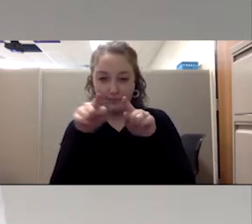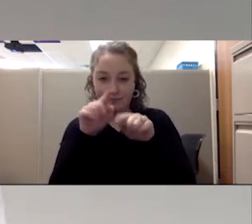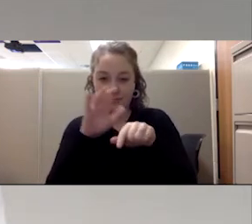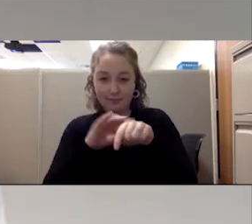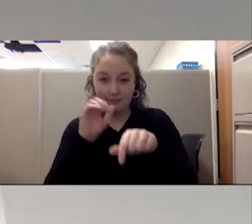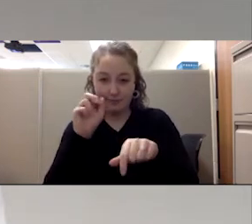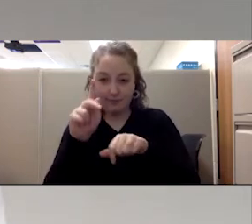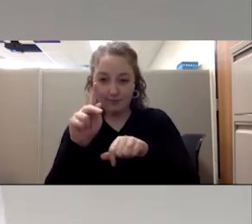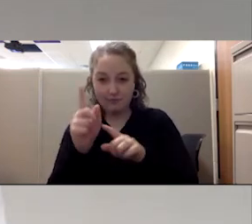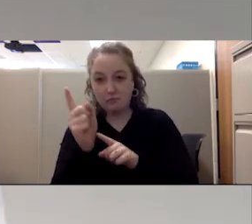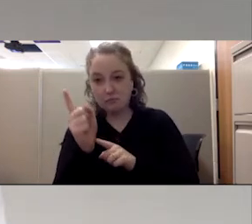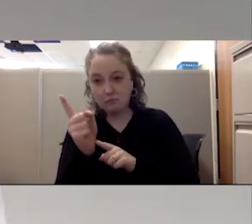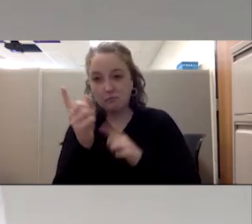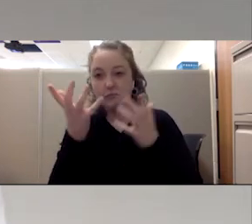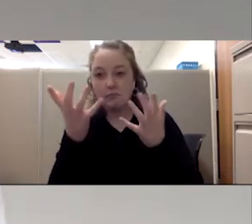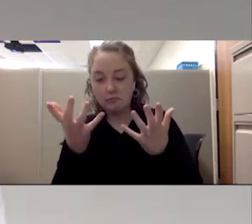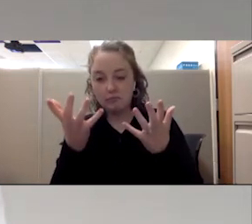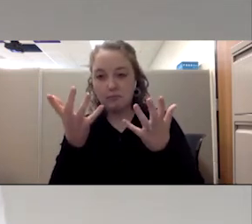a minute anyway.